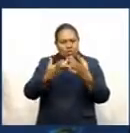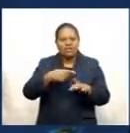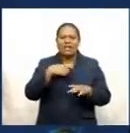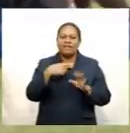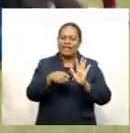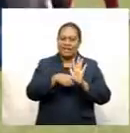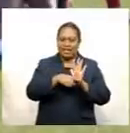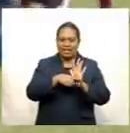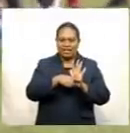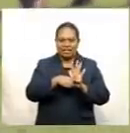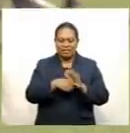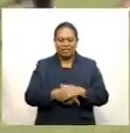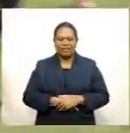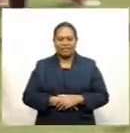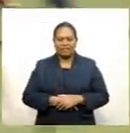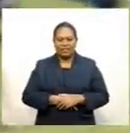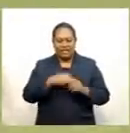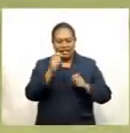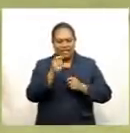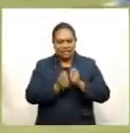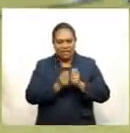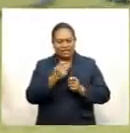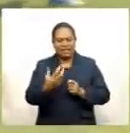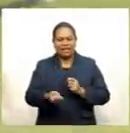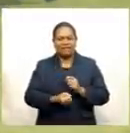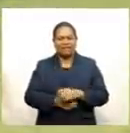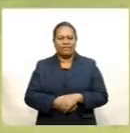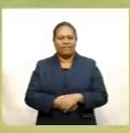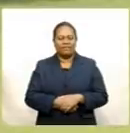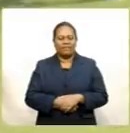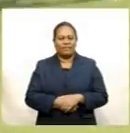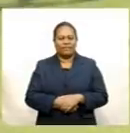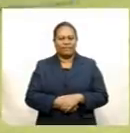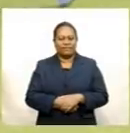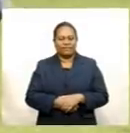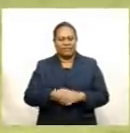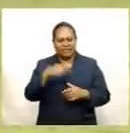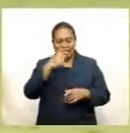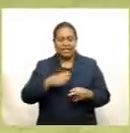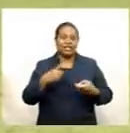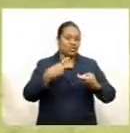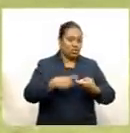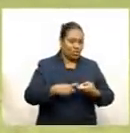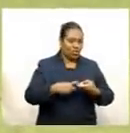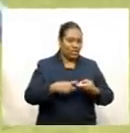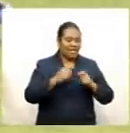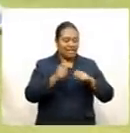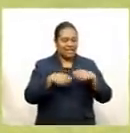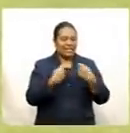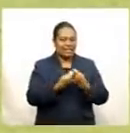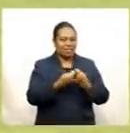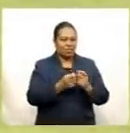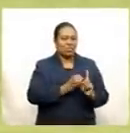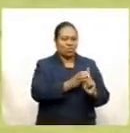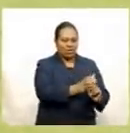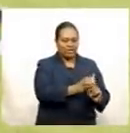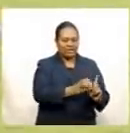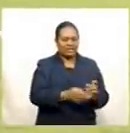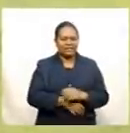is that they will fly out on Saturday and join the team in quarantine